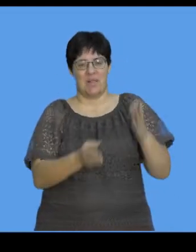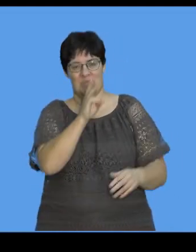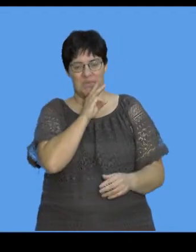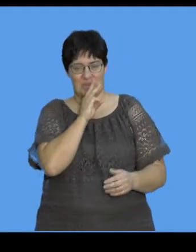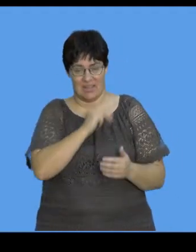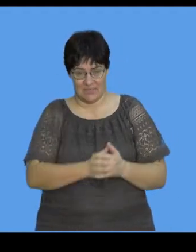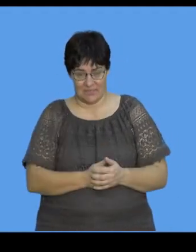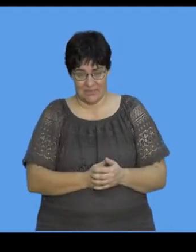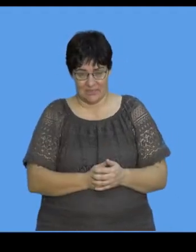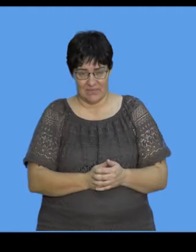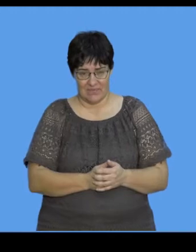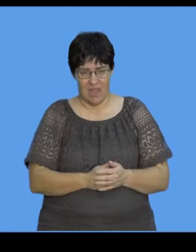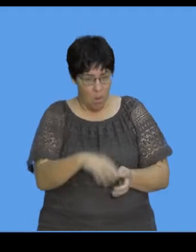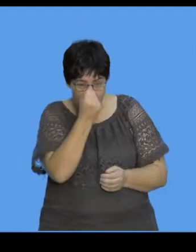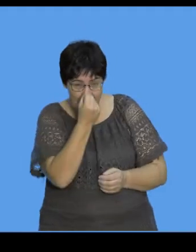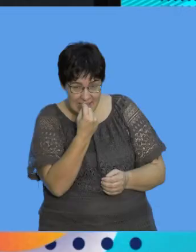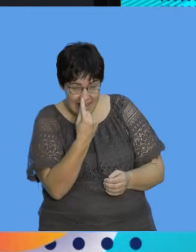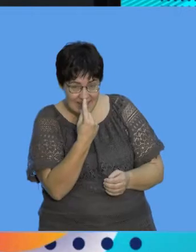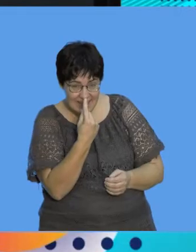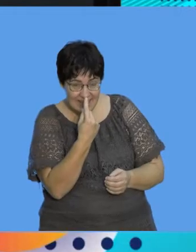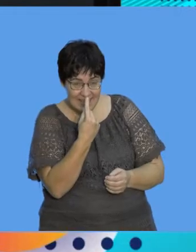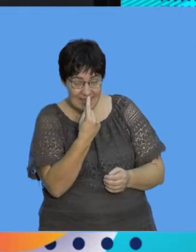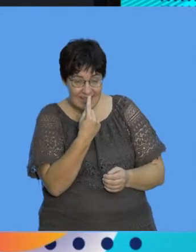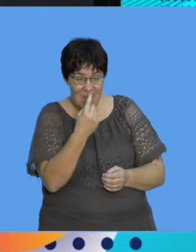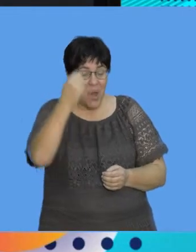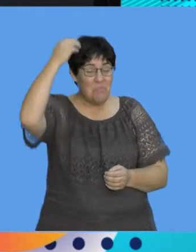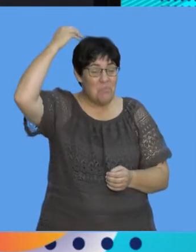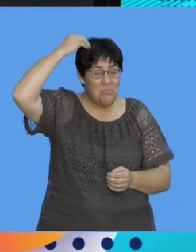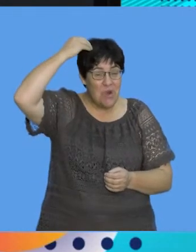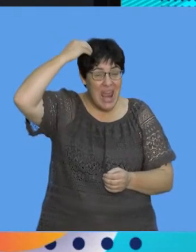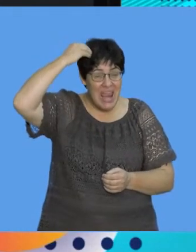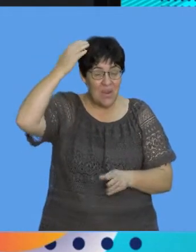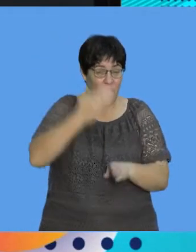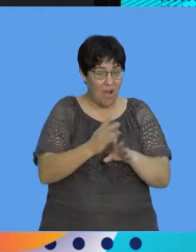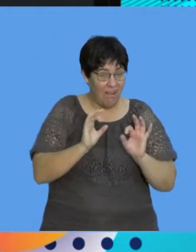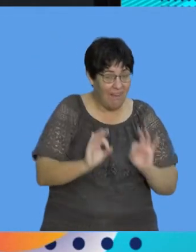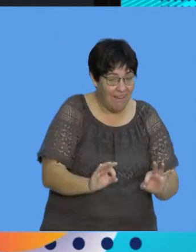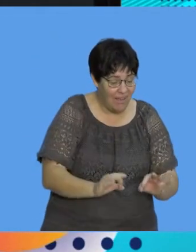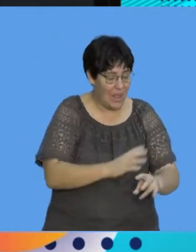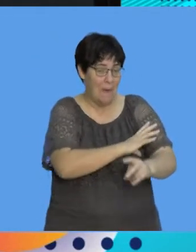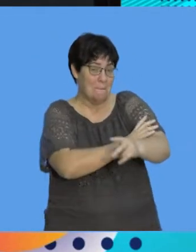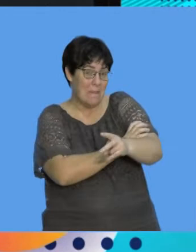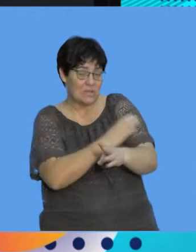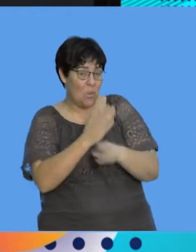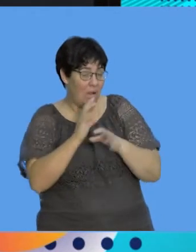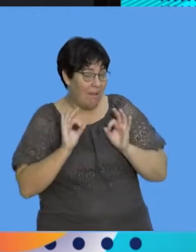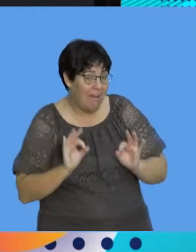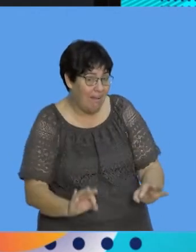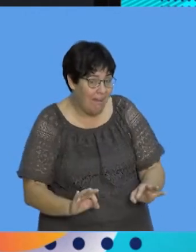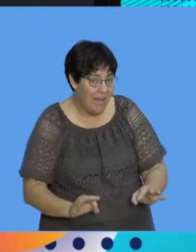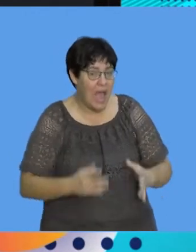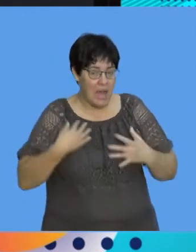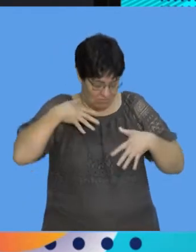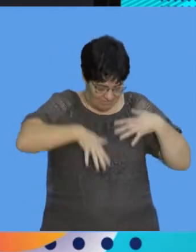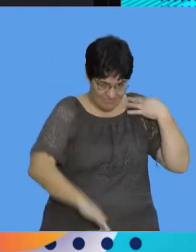I'm hoping you have an understanding already how important it is. The brain works properly, the muscles work properly,